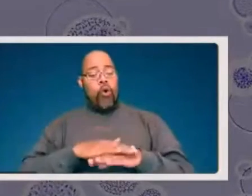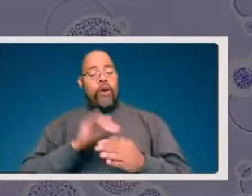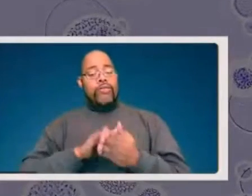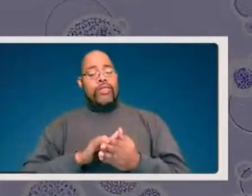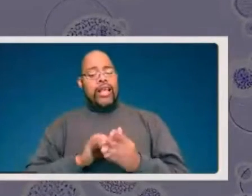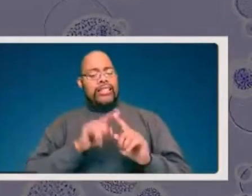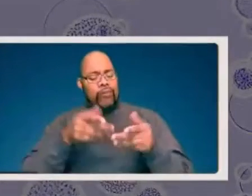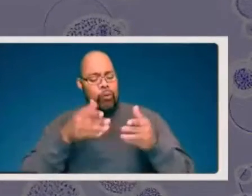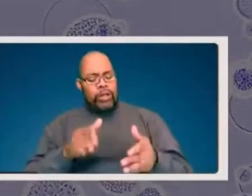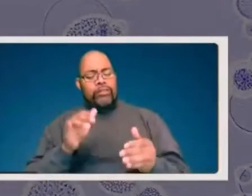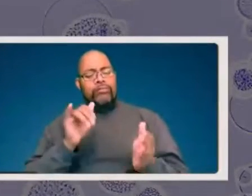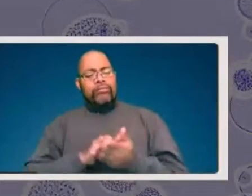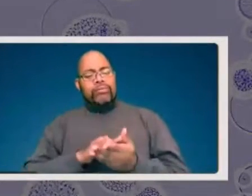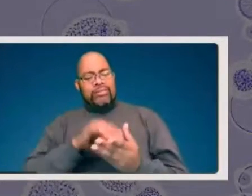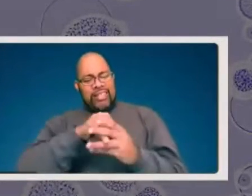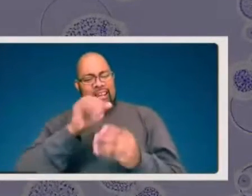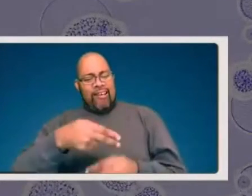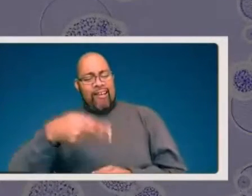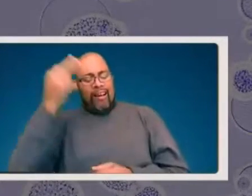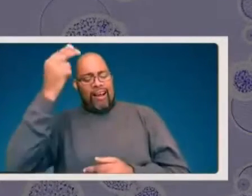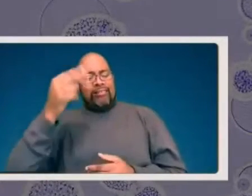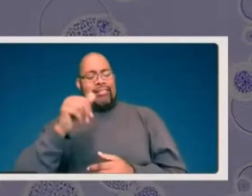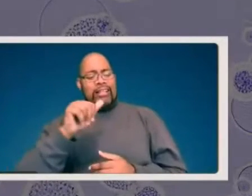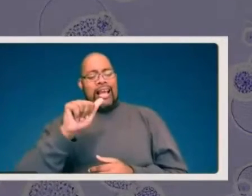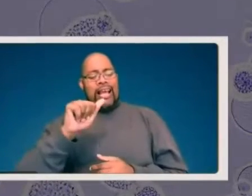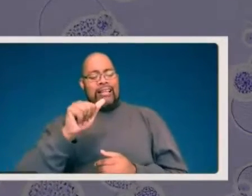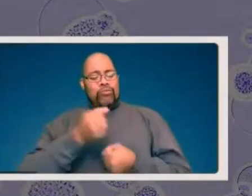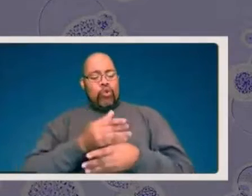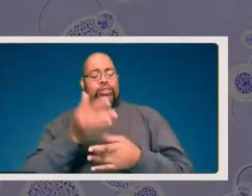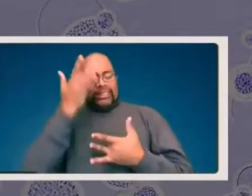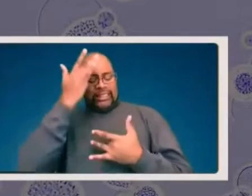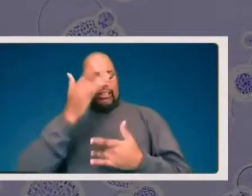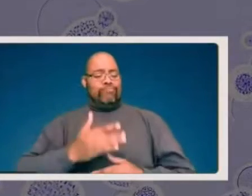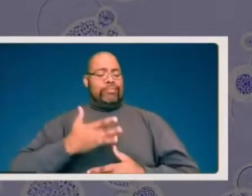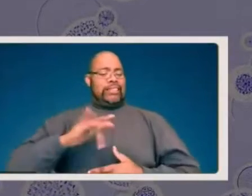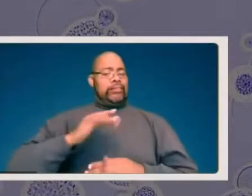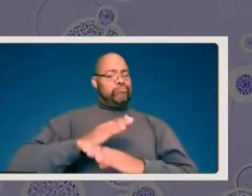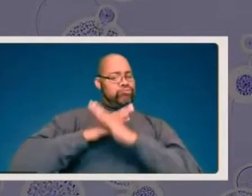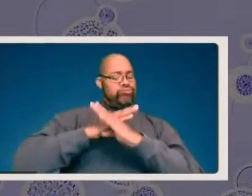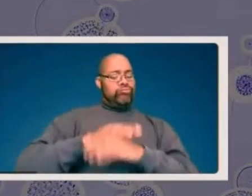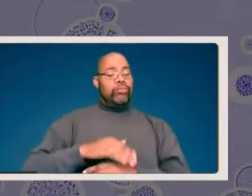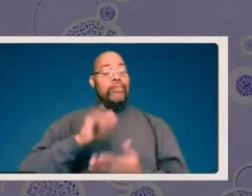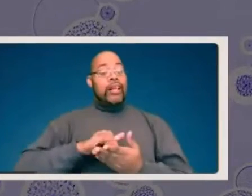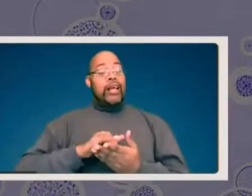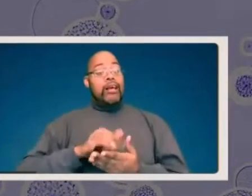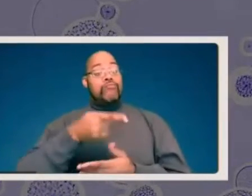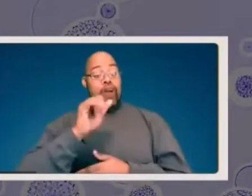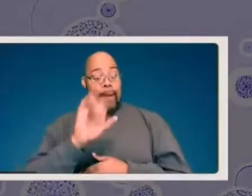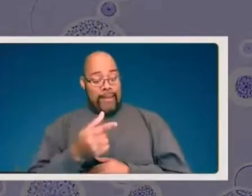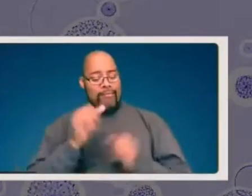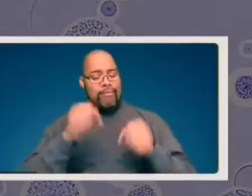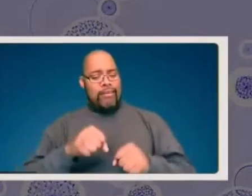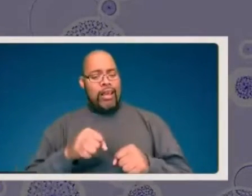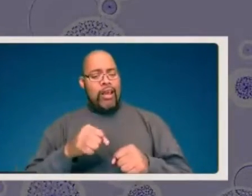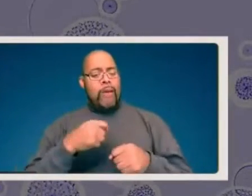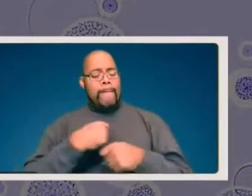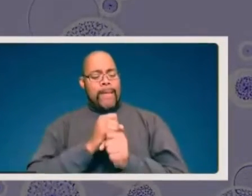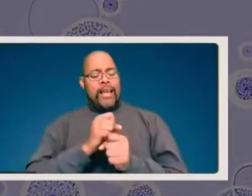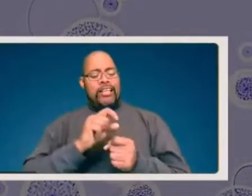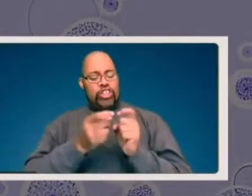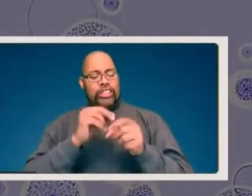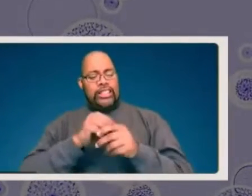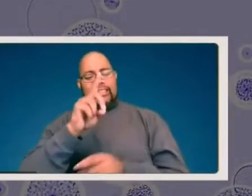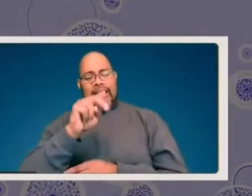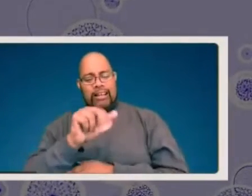mechanisms involved in this heightened antigen sensitivity. We believe that cytokine priming is going to induce certain changes at the DNA